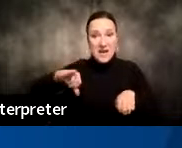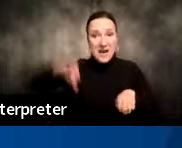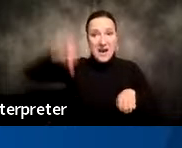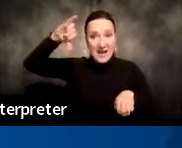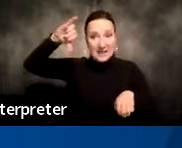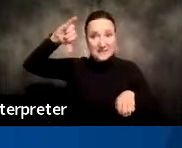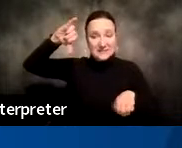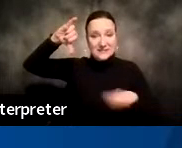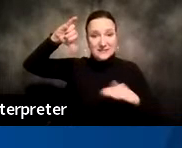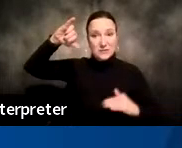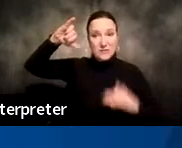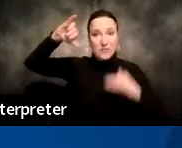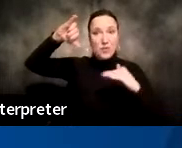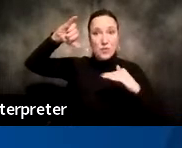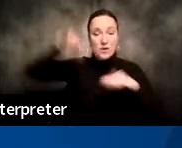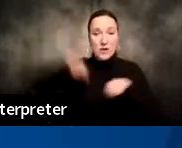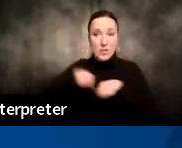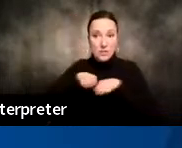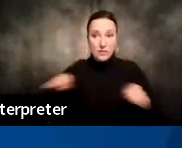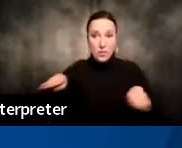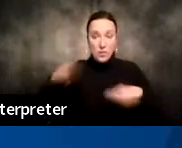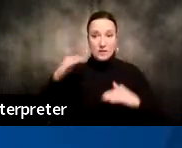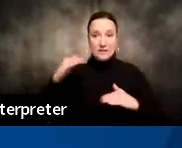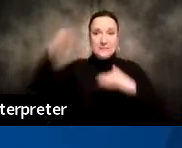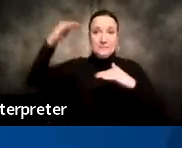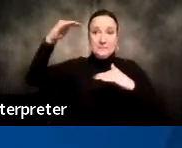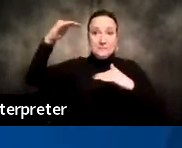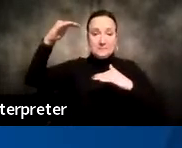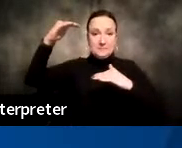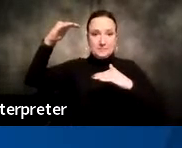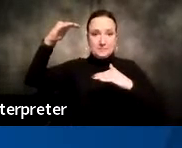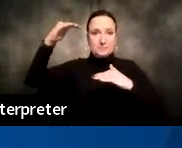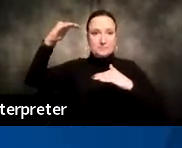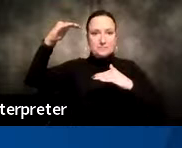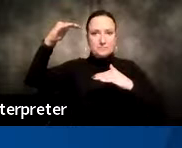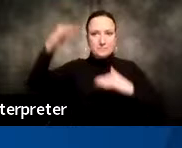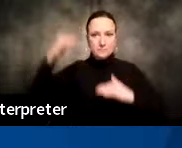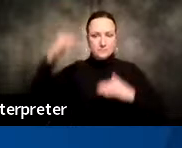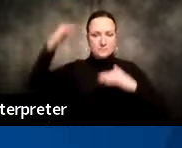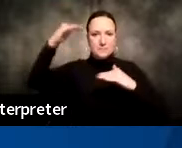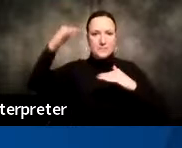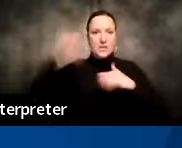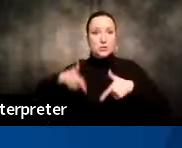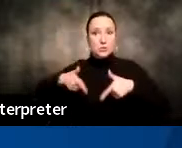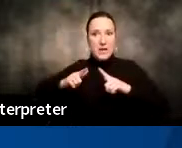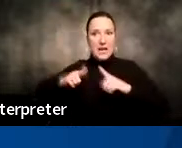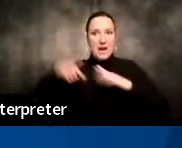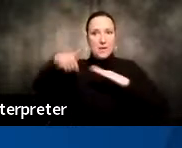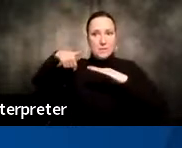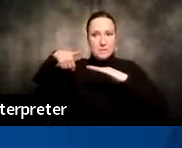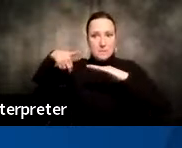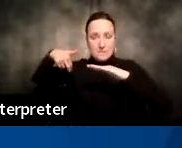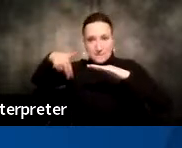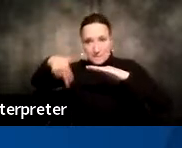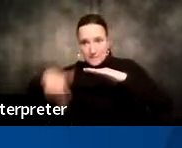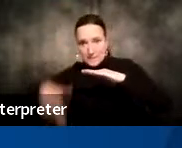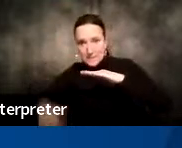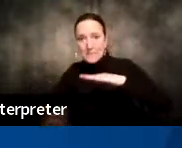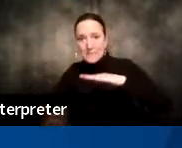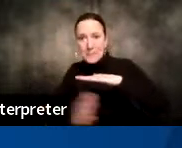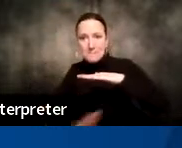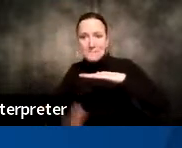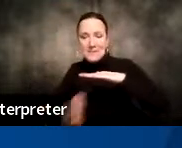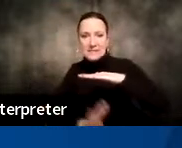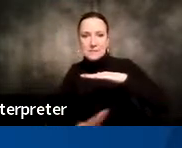increased. Again, as you mentioned, increased to allow a pathway down to that dwelling unit that is in the basement